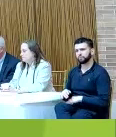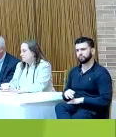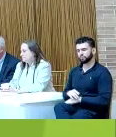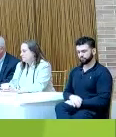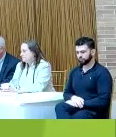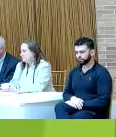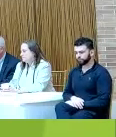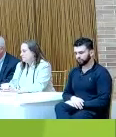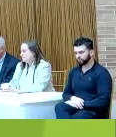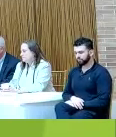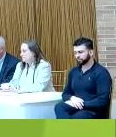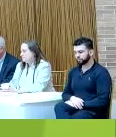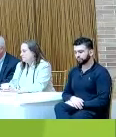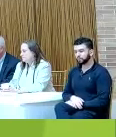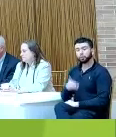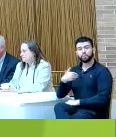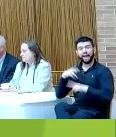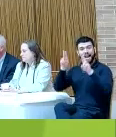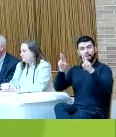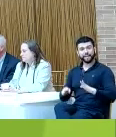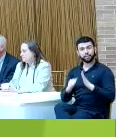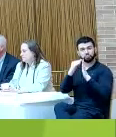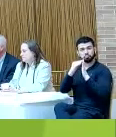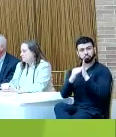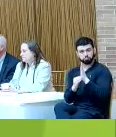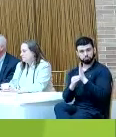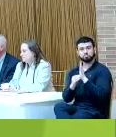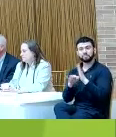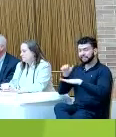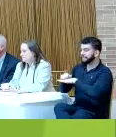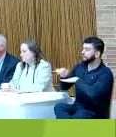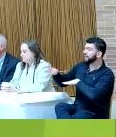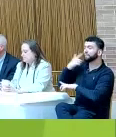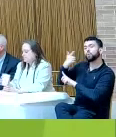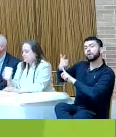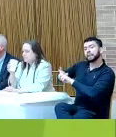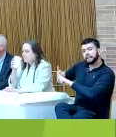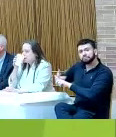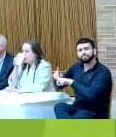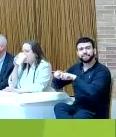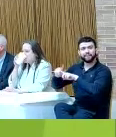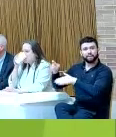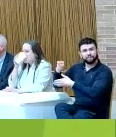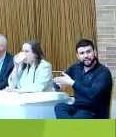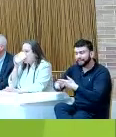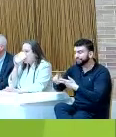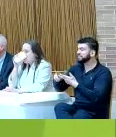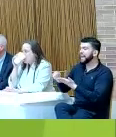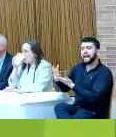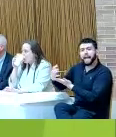um they submitted their application for leasing the property the related fees income